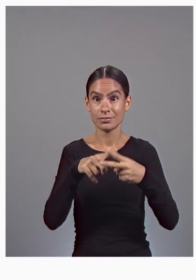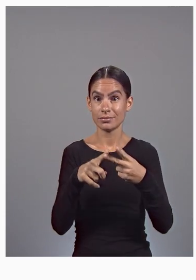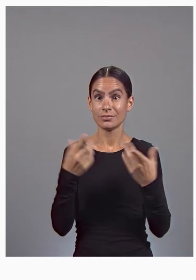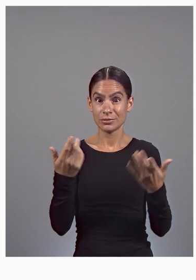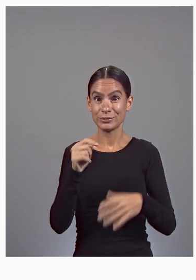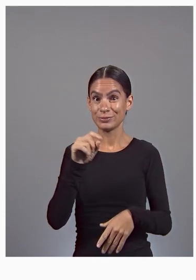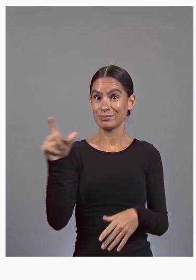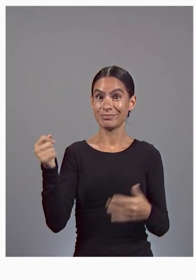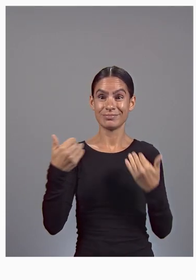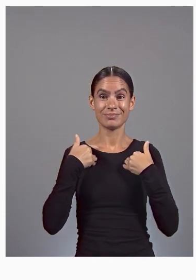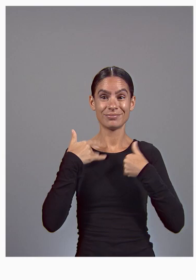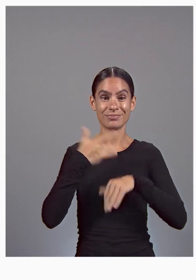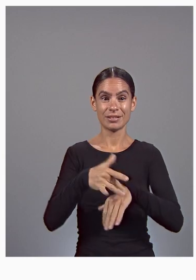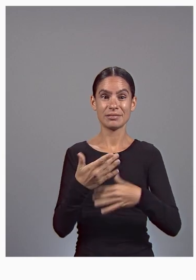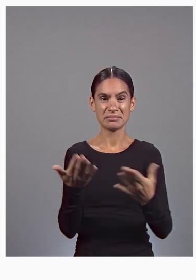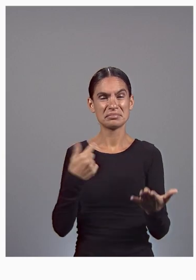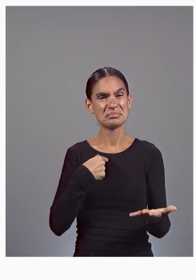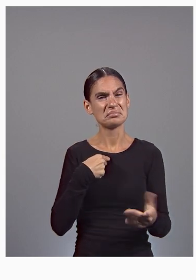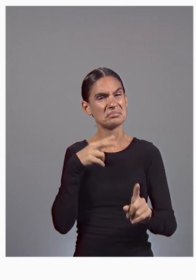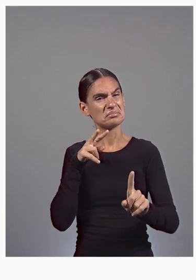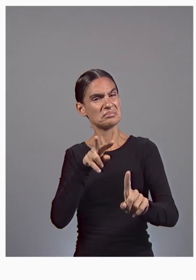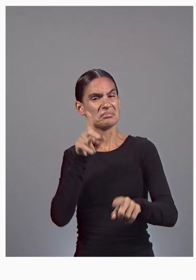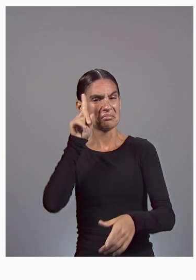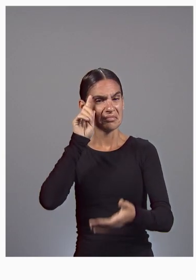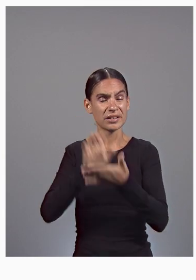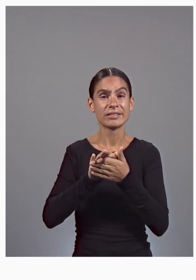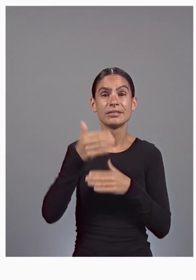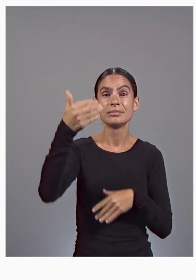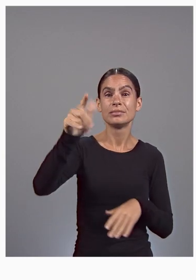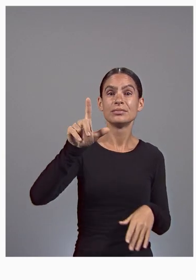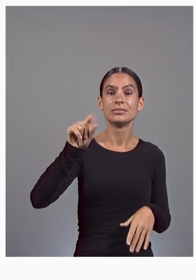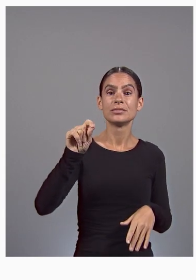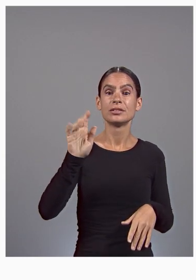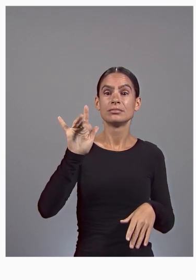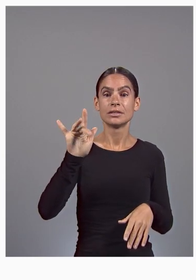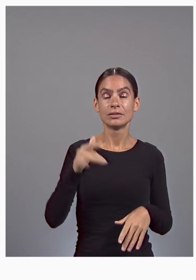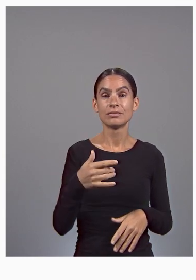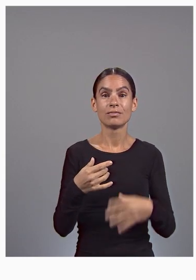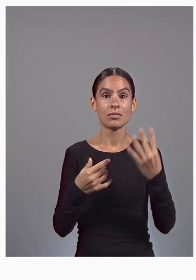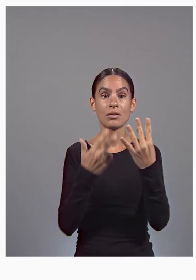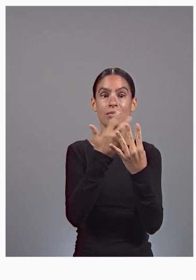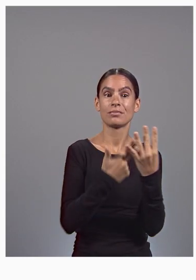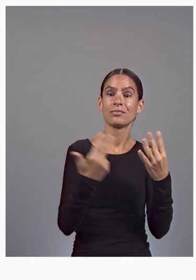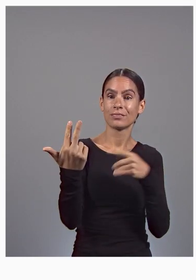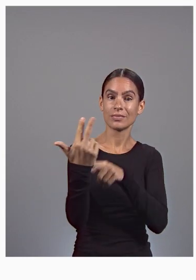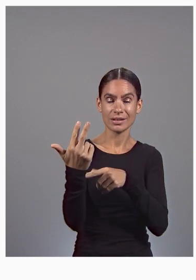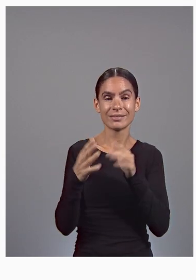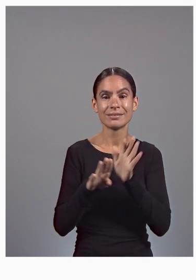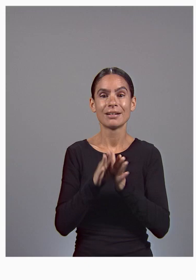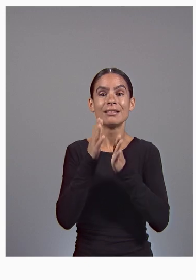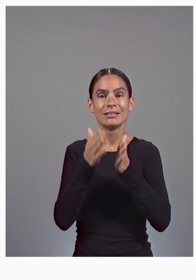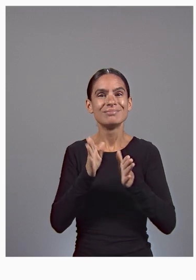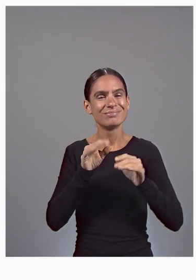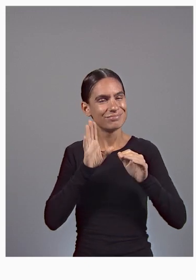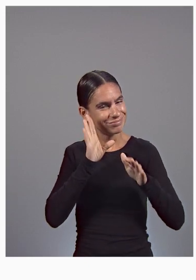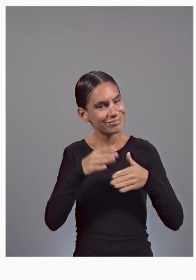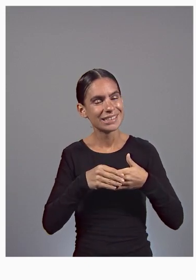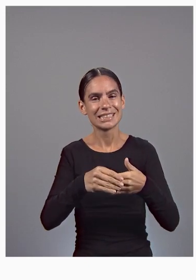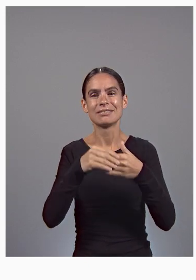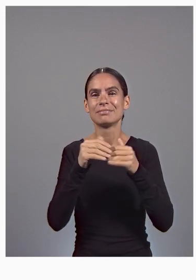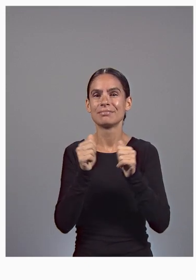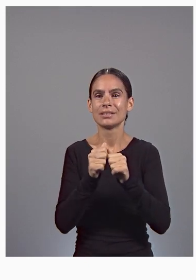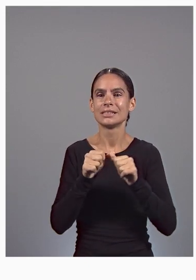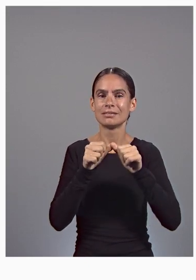available, I believe that by 2025, 3 out of 4 developers will lead with sustainability as